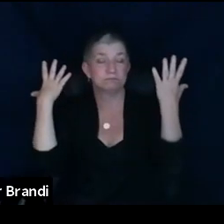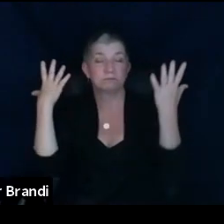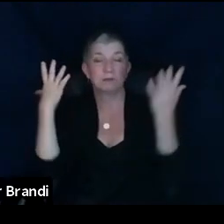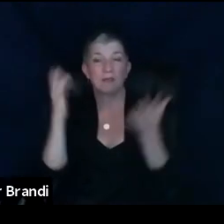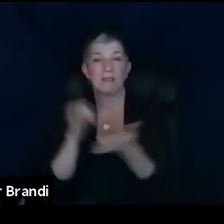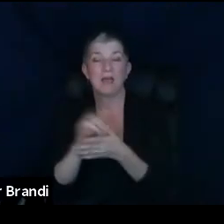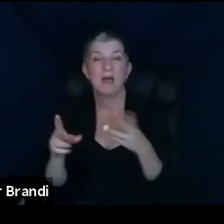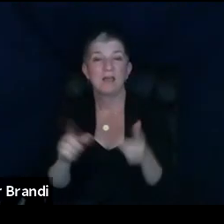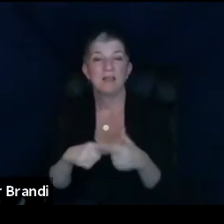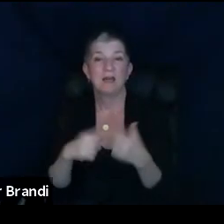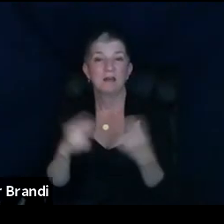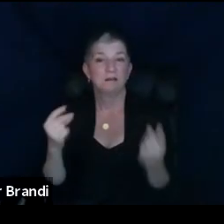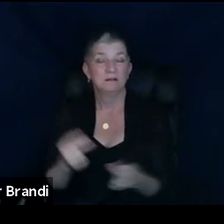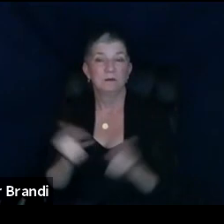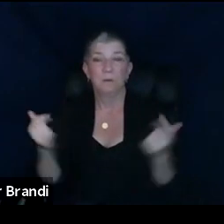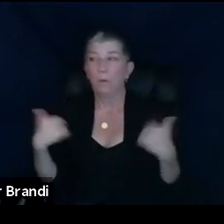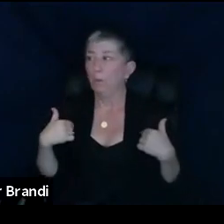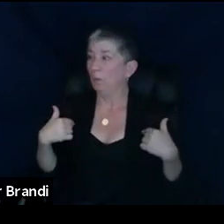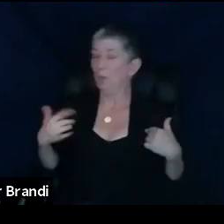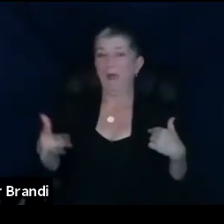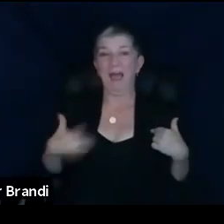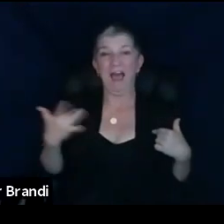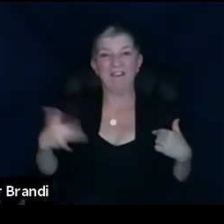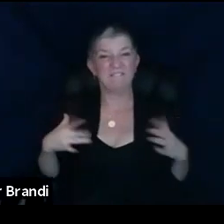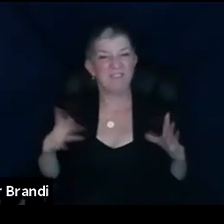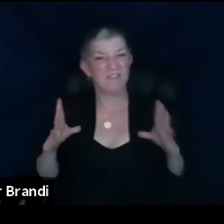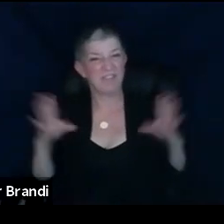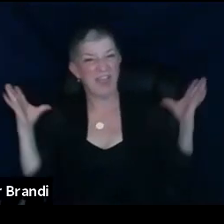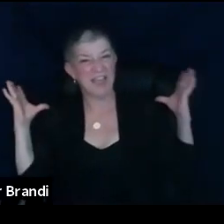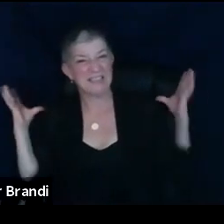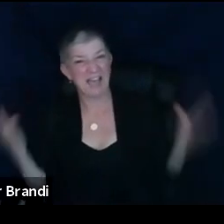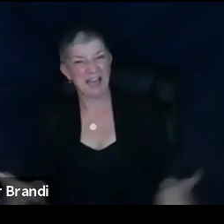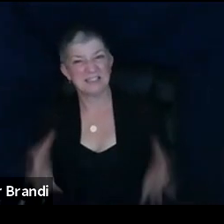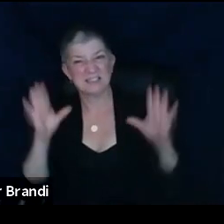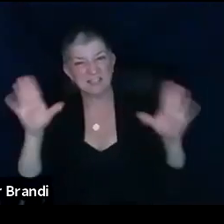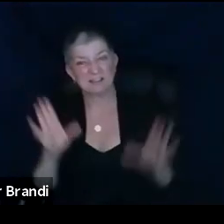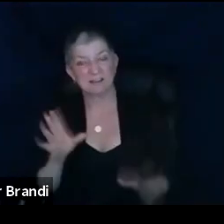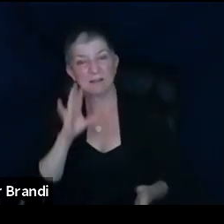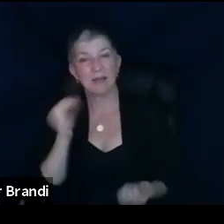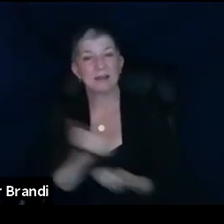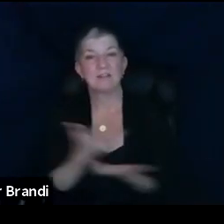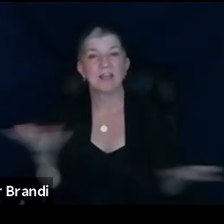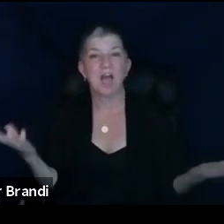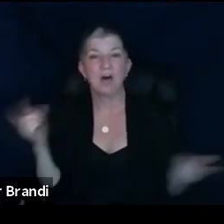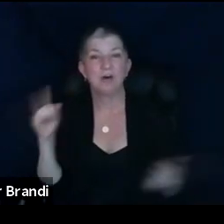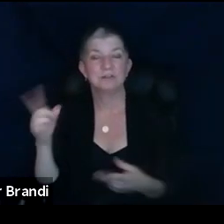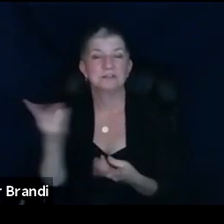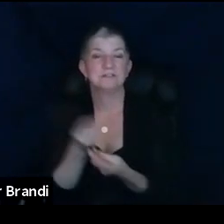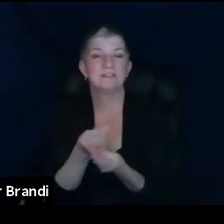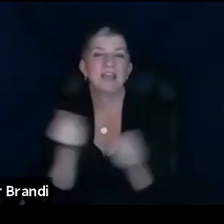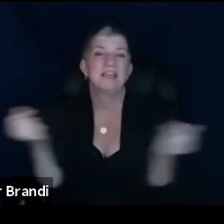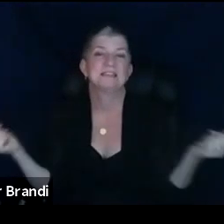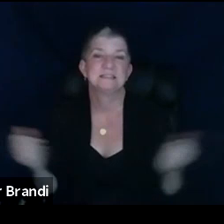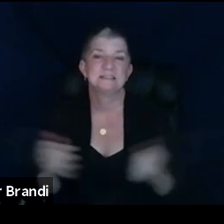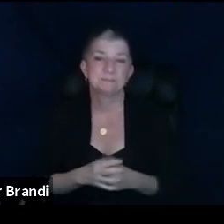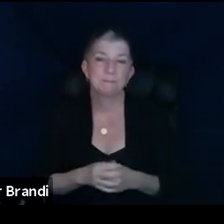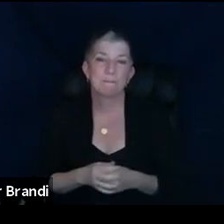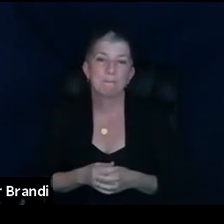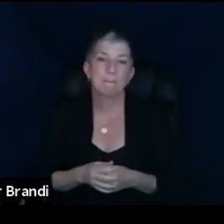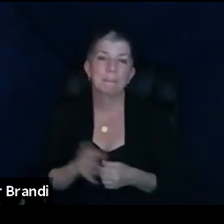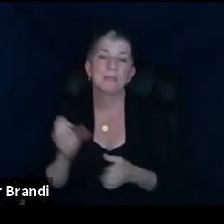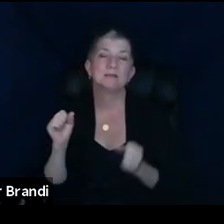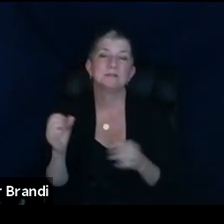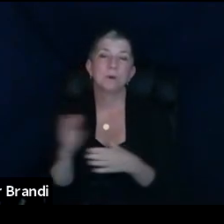it's just like, oh, nothing, I'm feeling fantastic, and everything else just kind of fades. So between